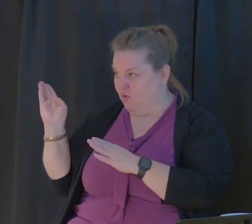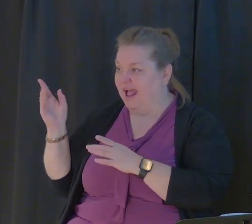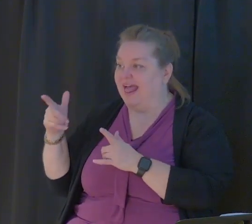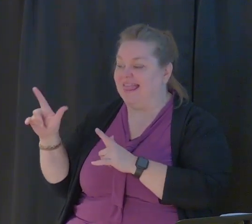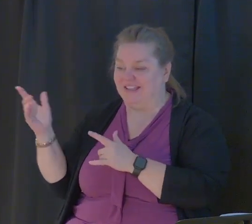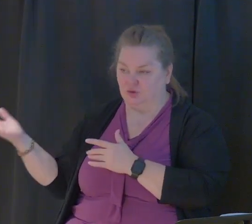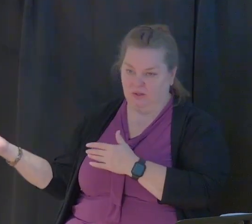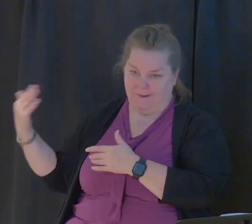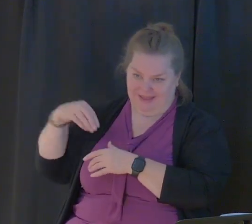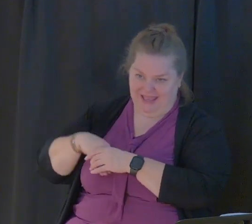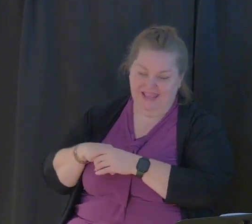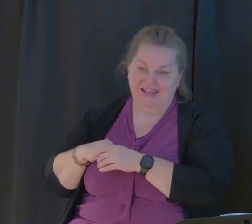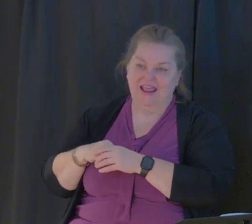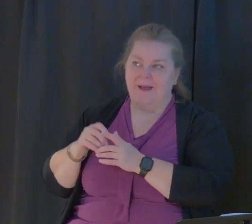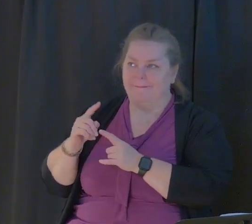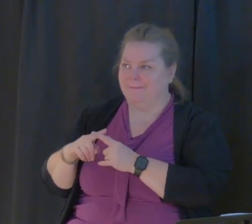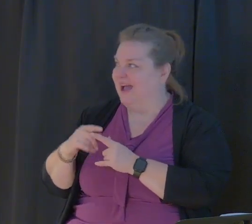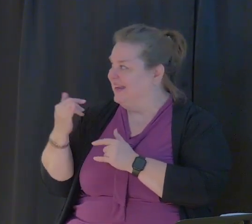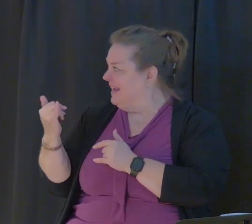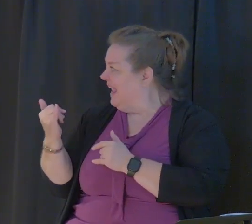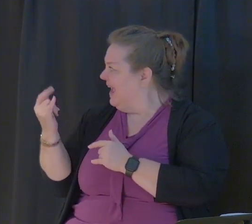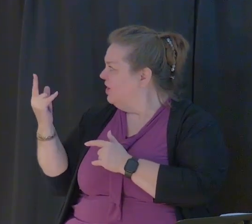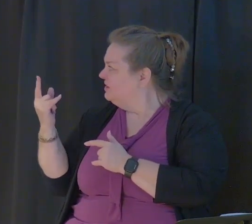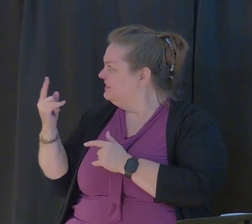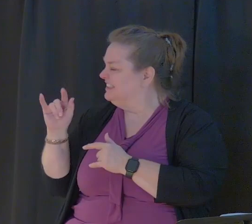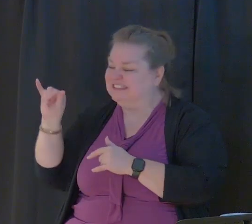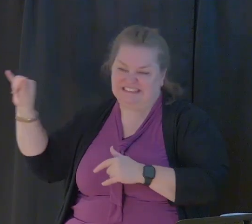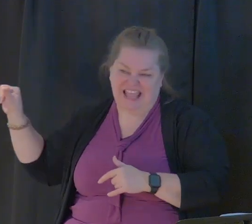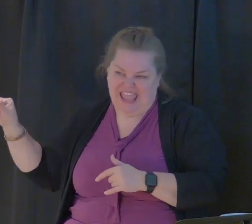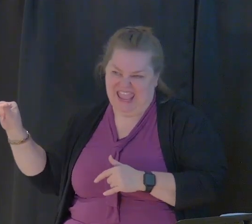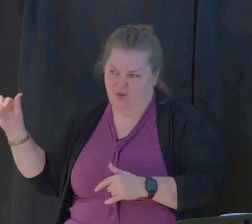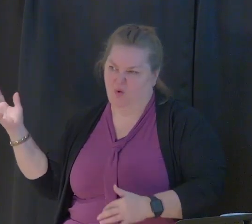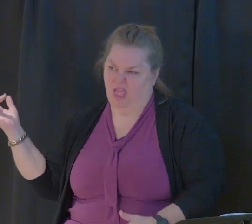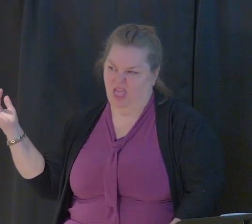you in again. But until then, would you please stay there?